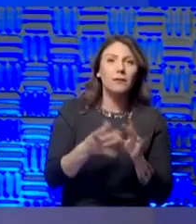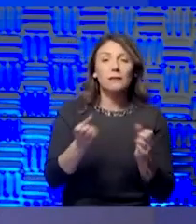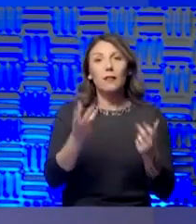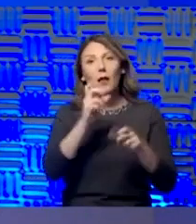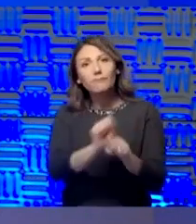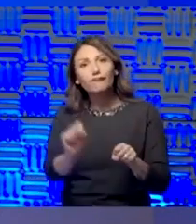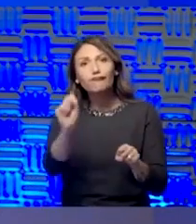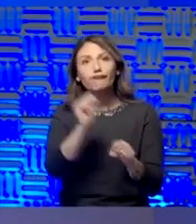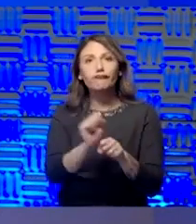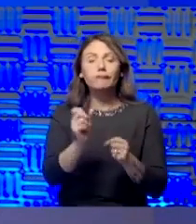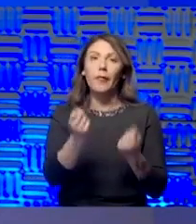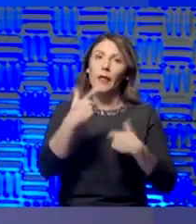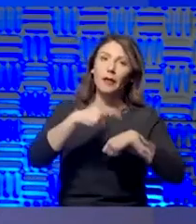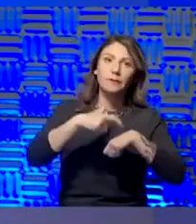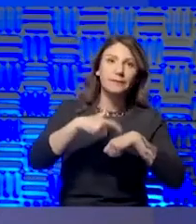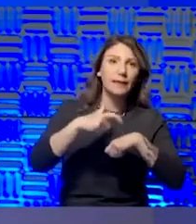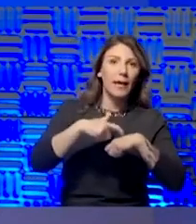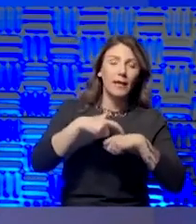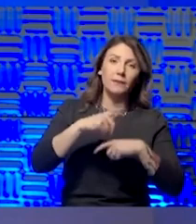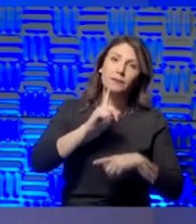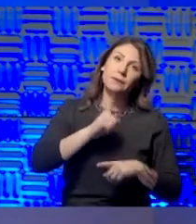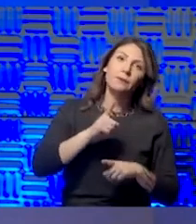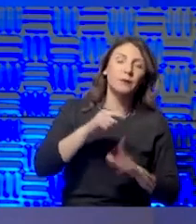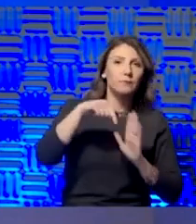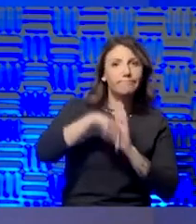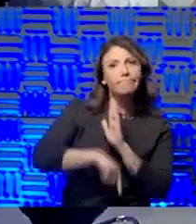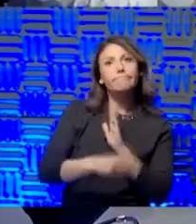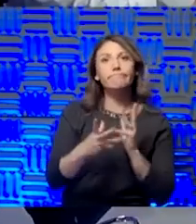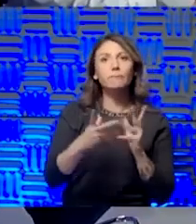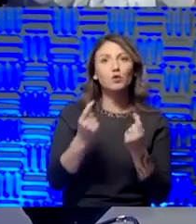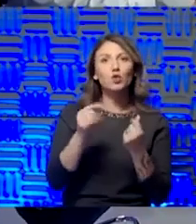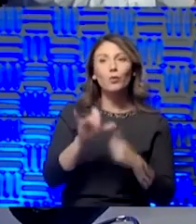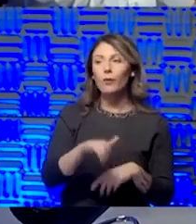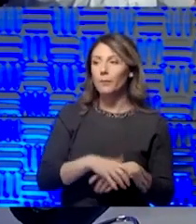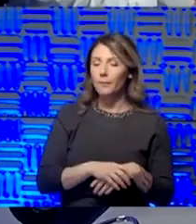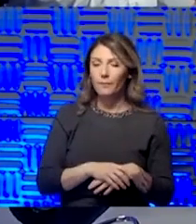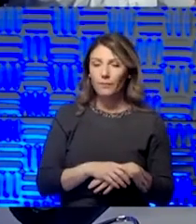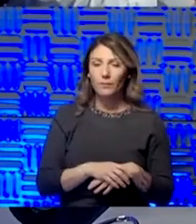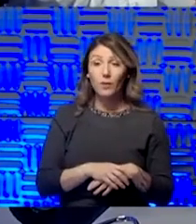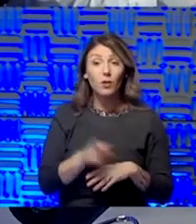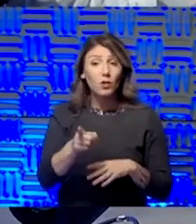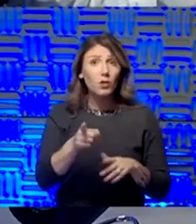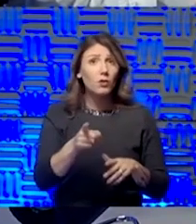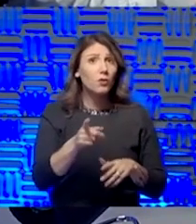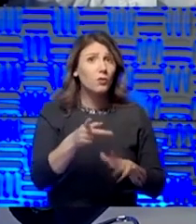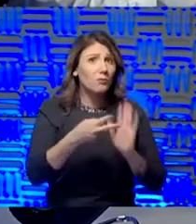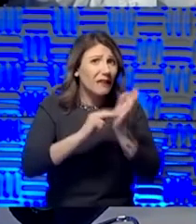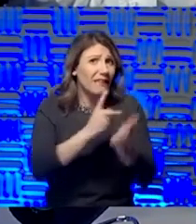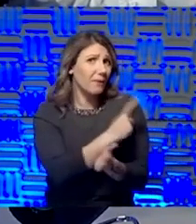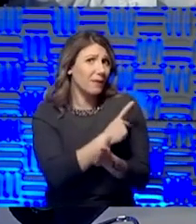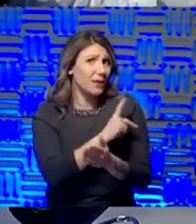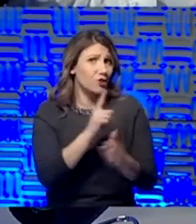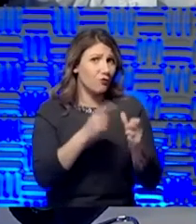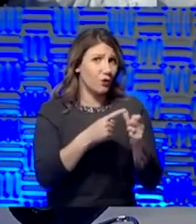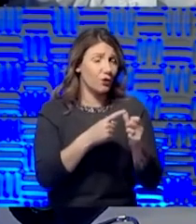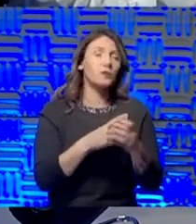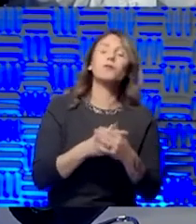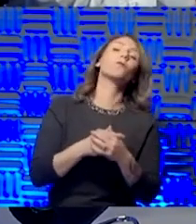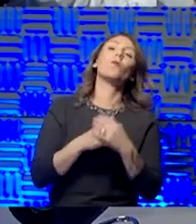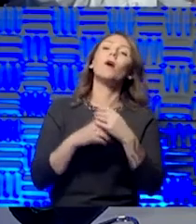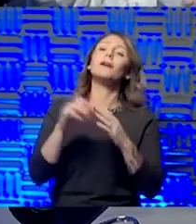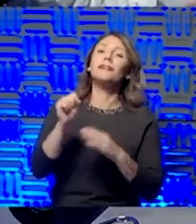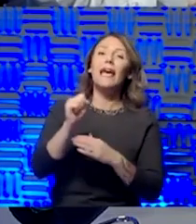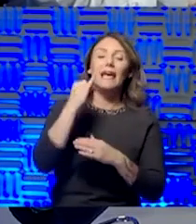It's a lot of time. It's very intense to do that kind of thing. So you phone patients first? Yeah, though, when you find out you